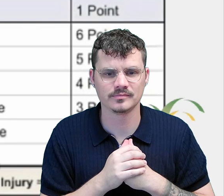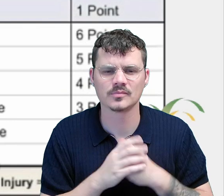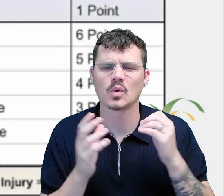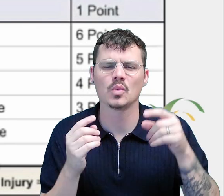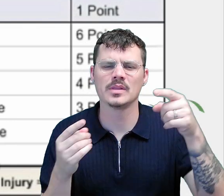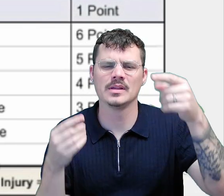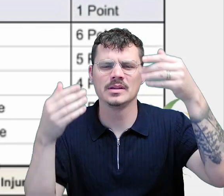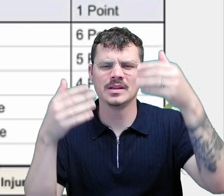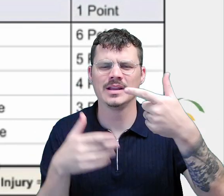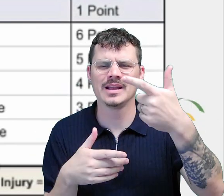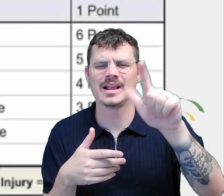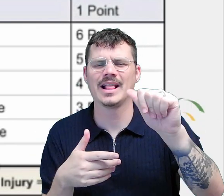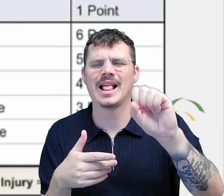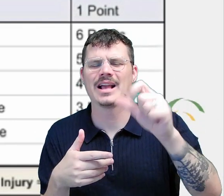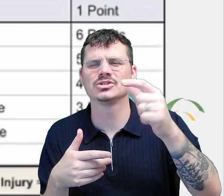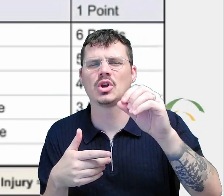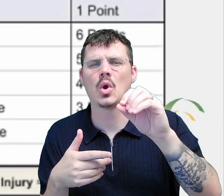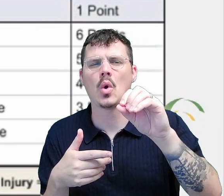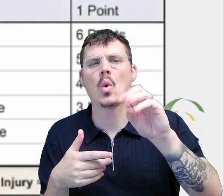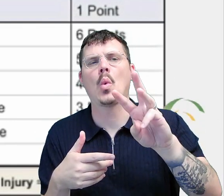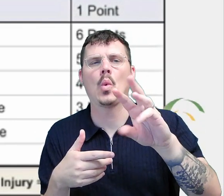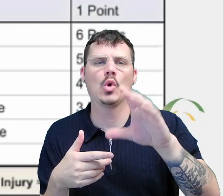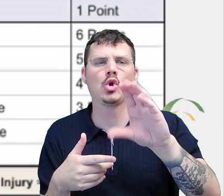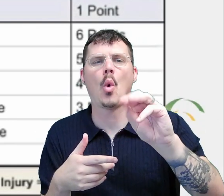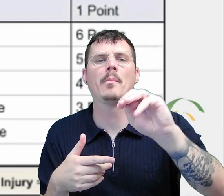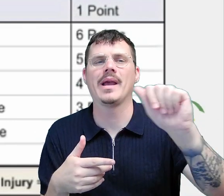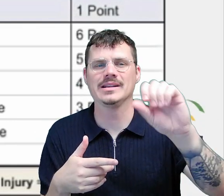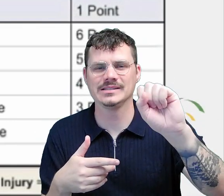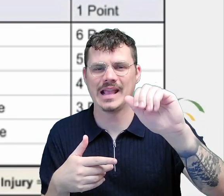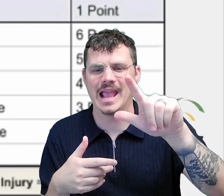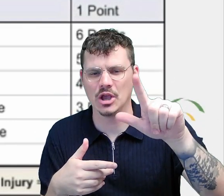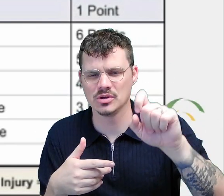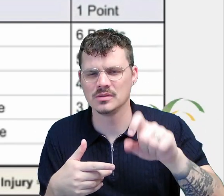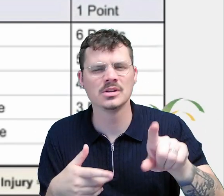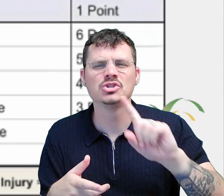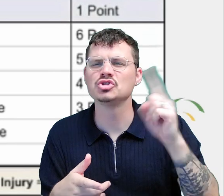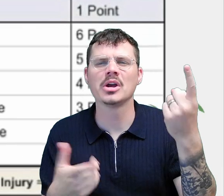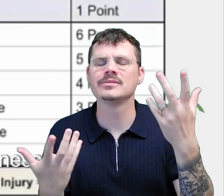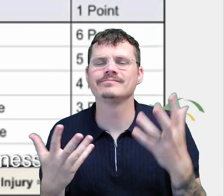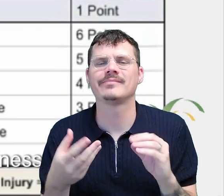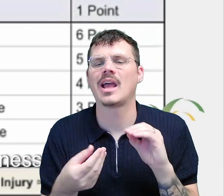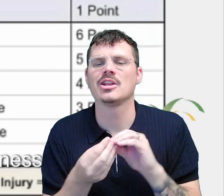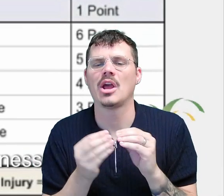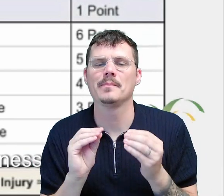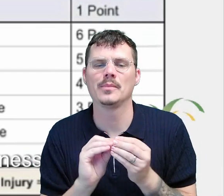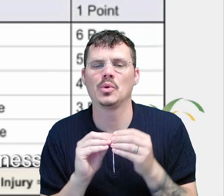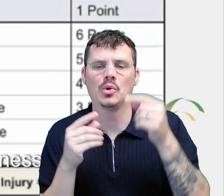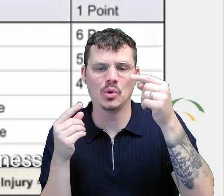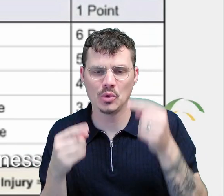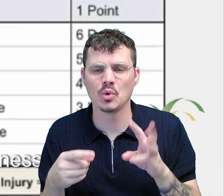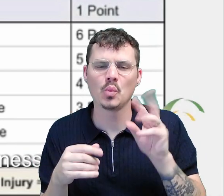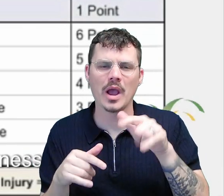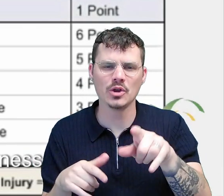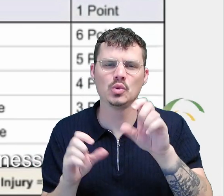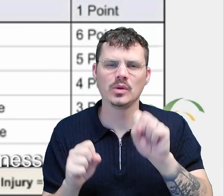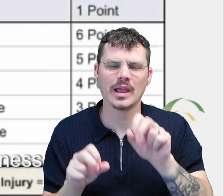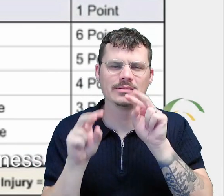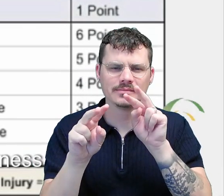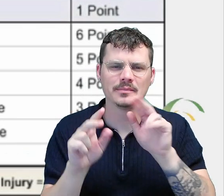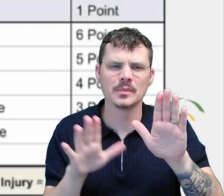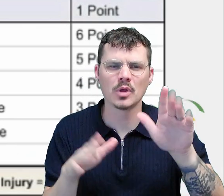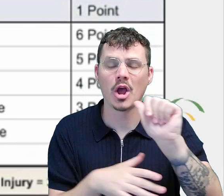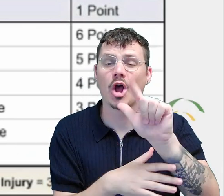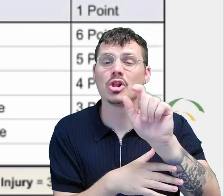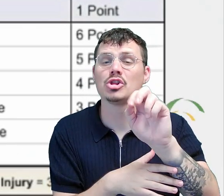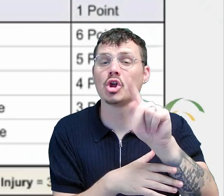This is the Glasgow Coma Scale, and it's just a number that's a way to measure people's